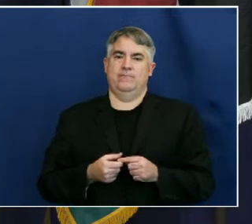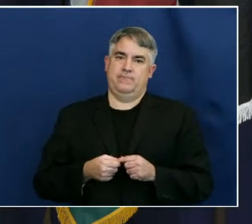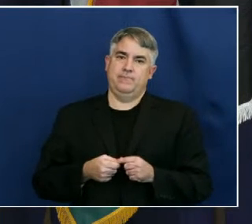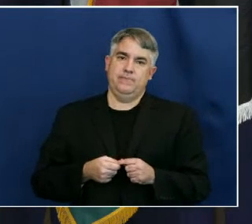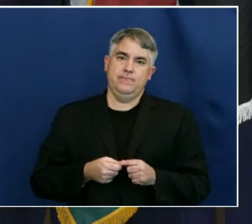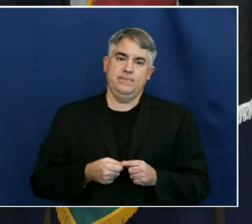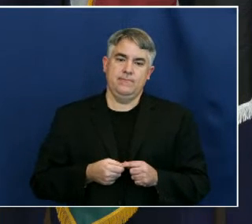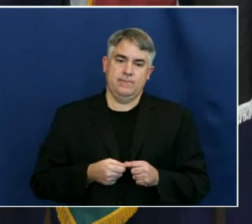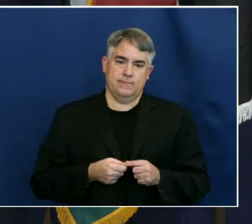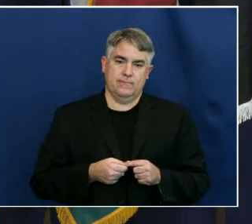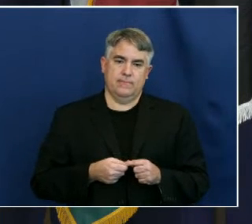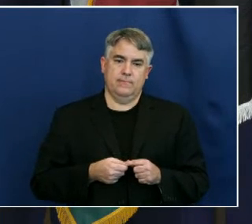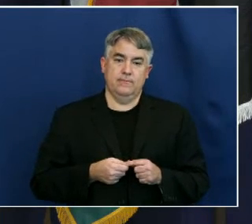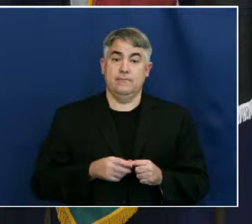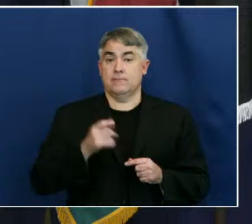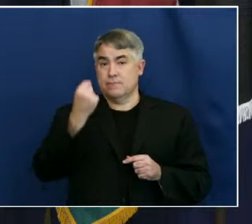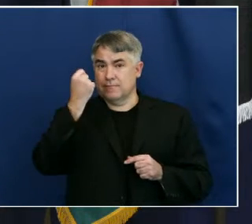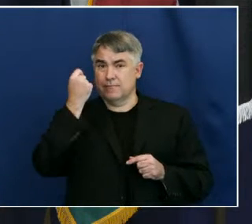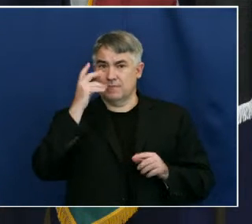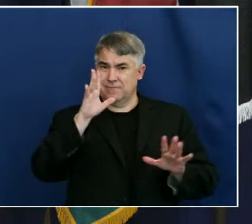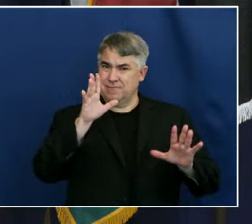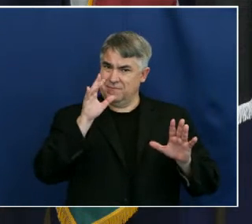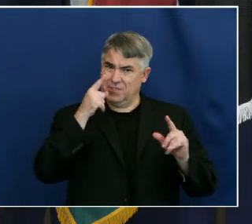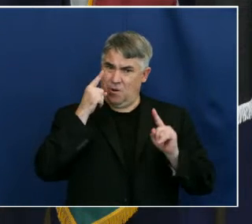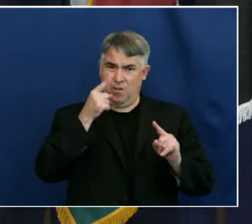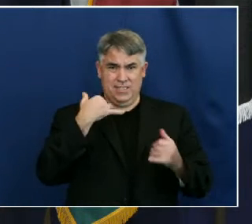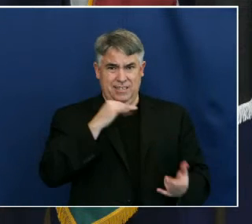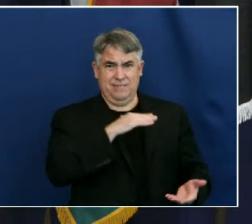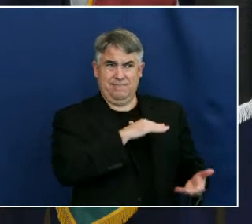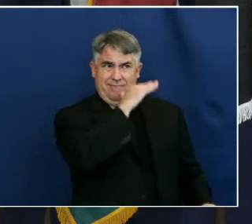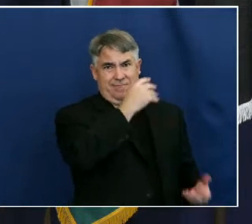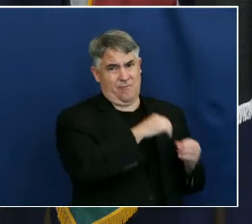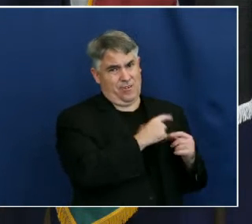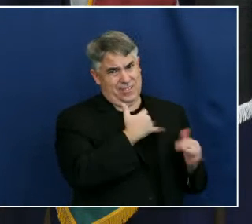have additional vaccine, 1 dose